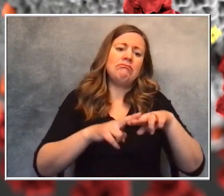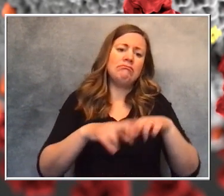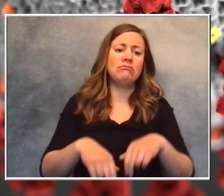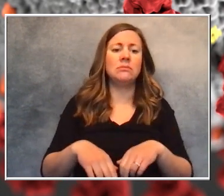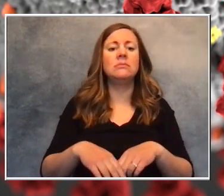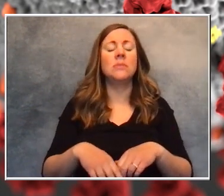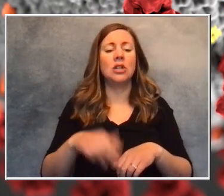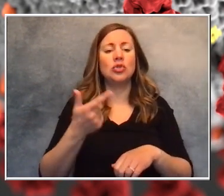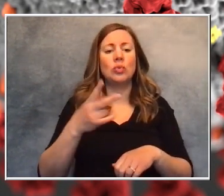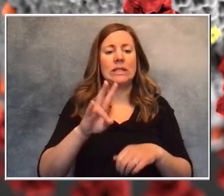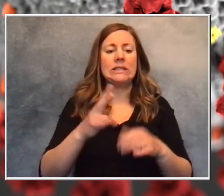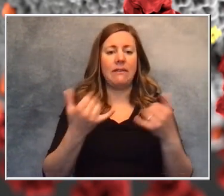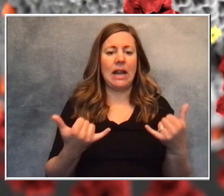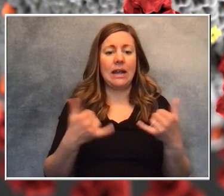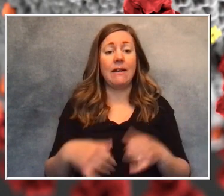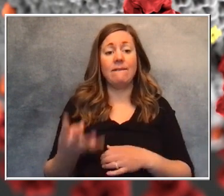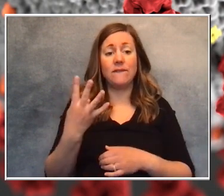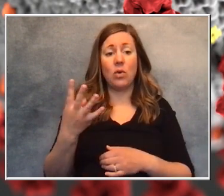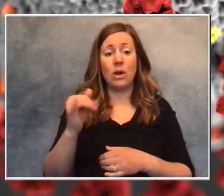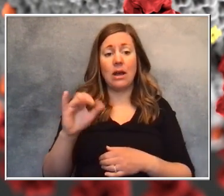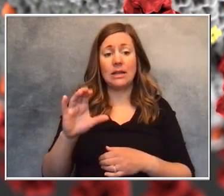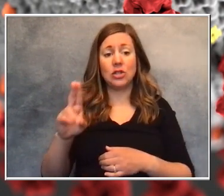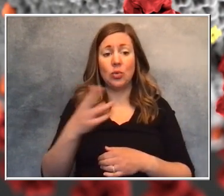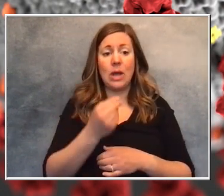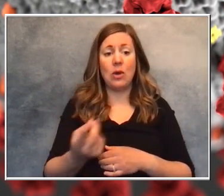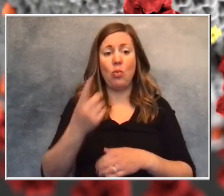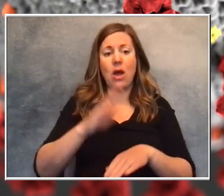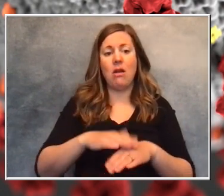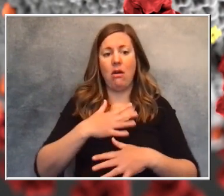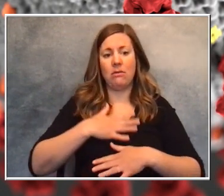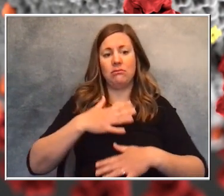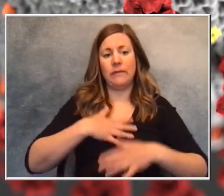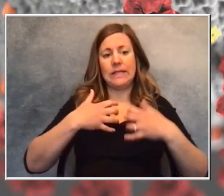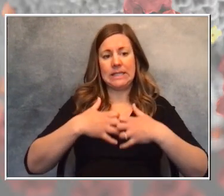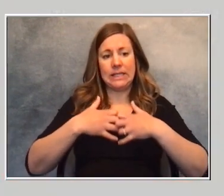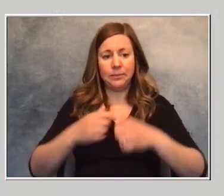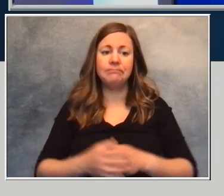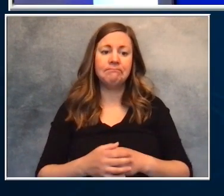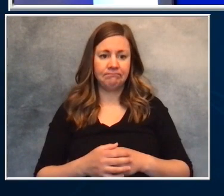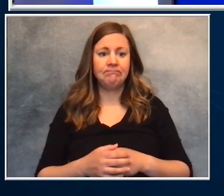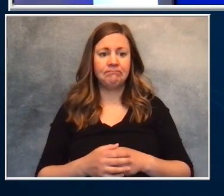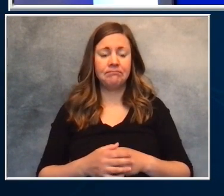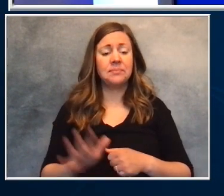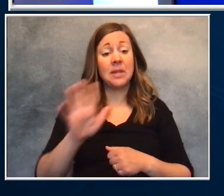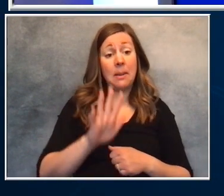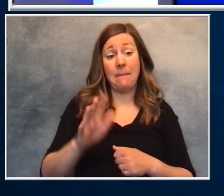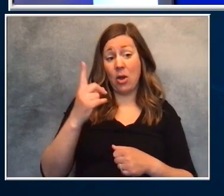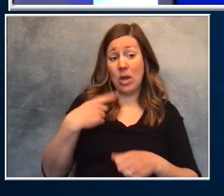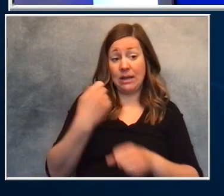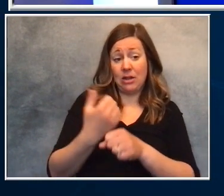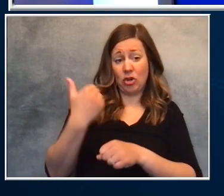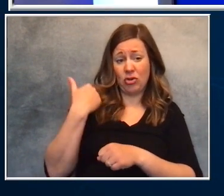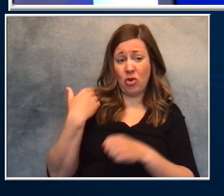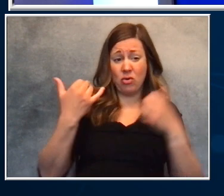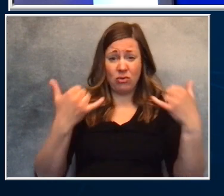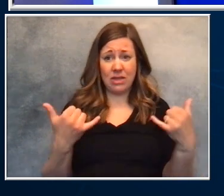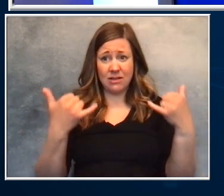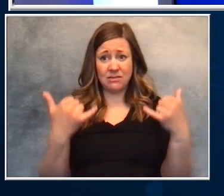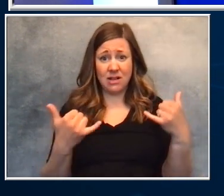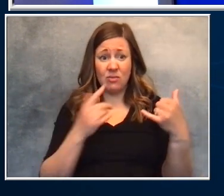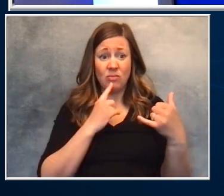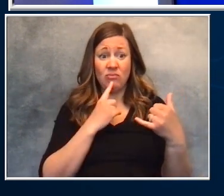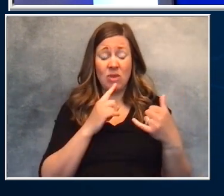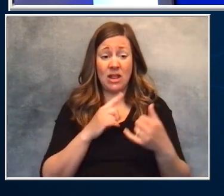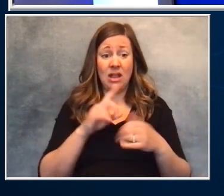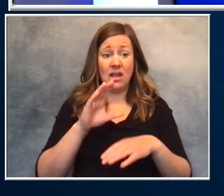active, 4 in the ICU and 1 on the ventilator. You know, just to reflect too, about a year ago at this time, we had a lower number than